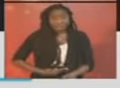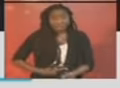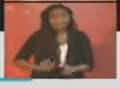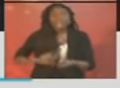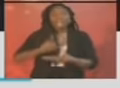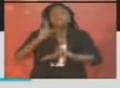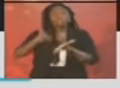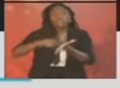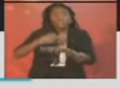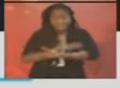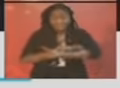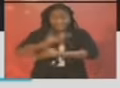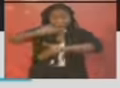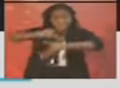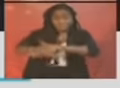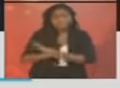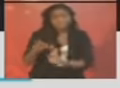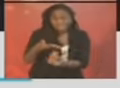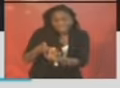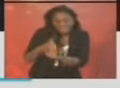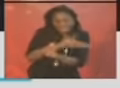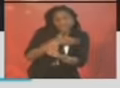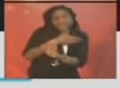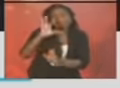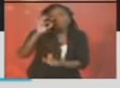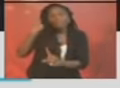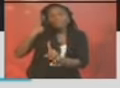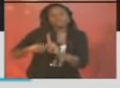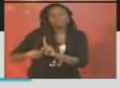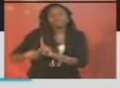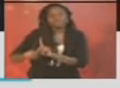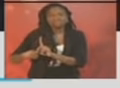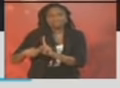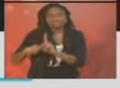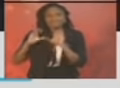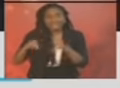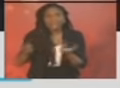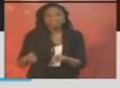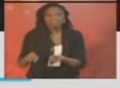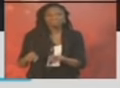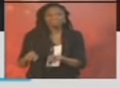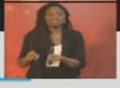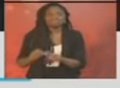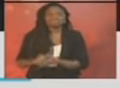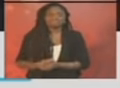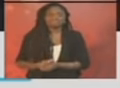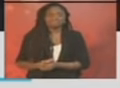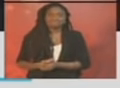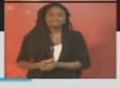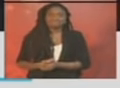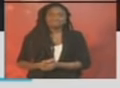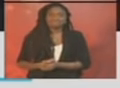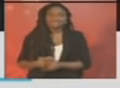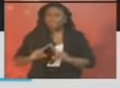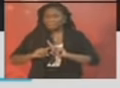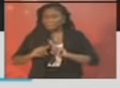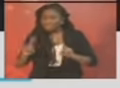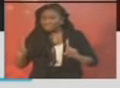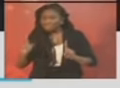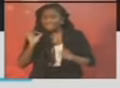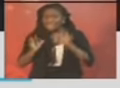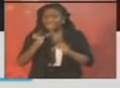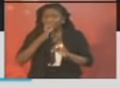if they are in the last few months of pregnancy. There's still minimal or little risk of transmission